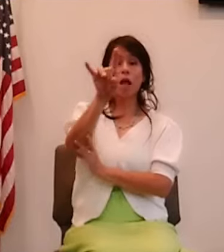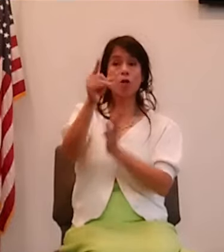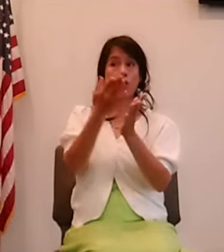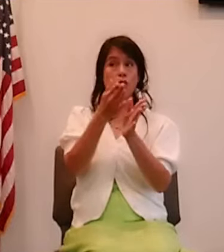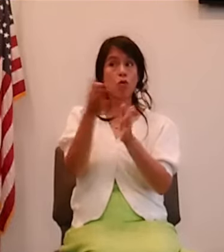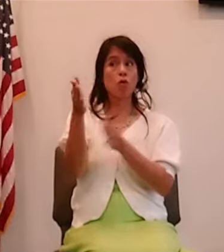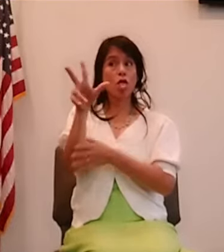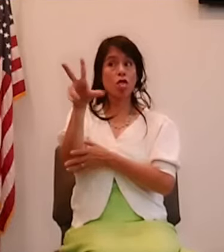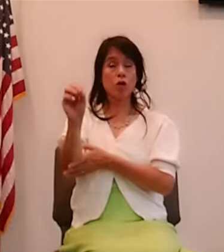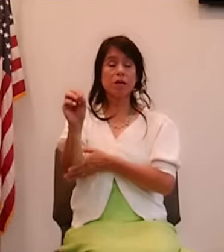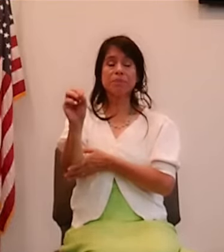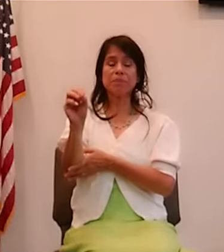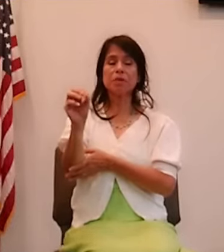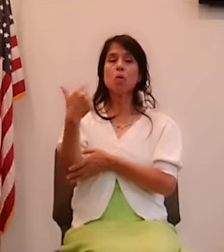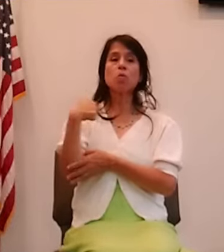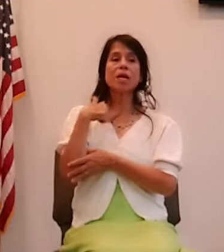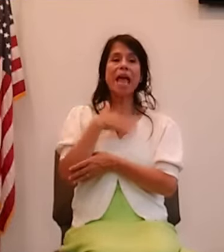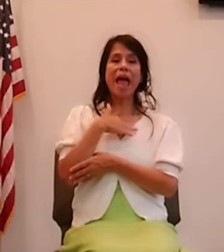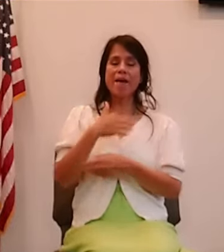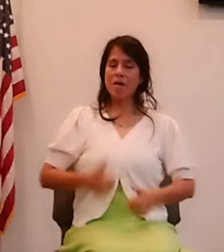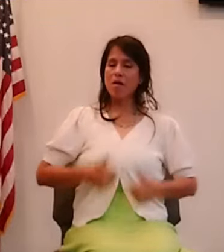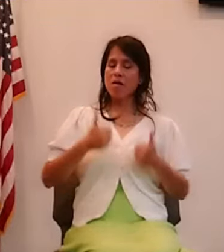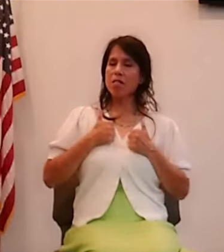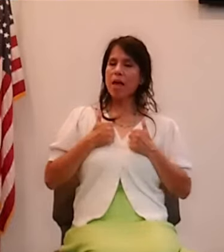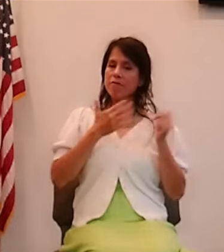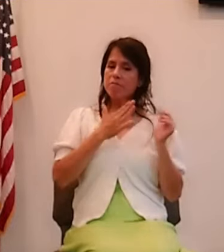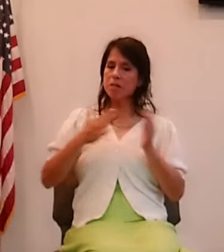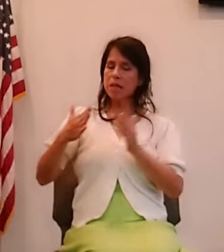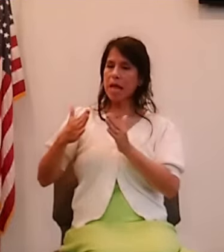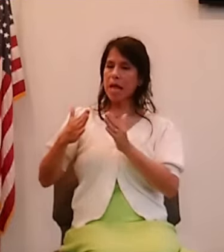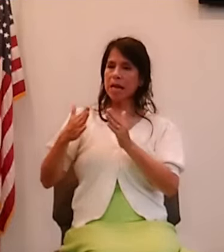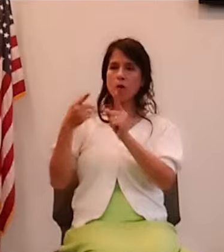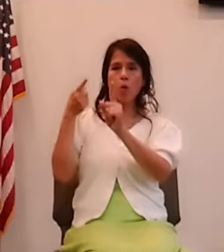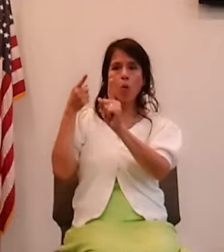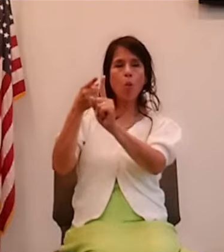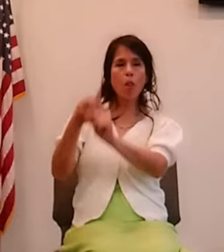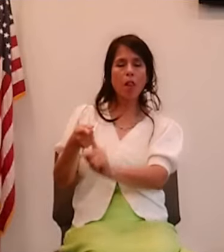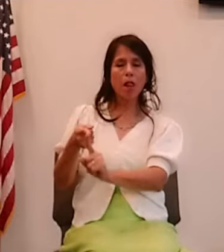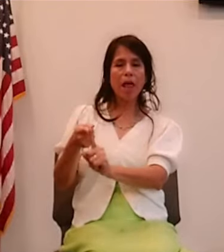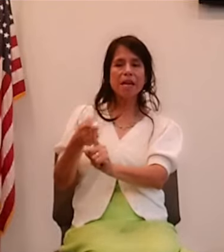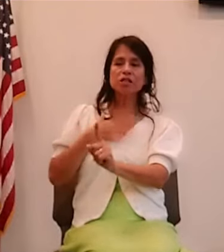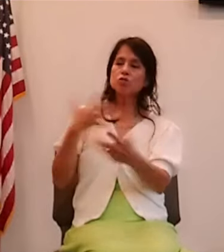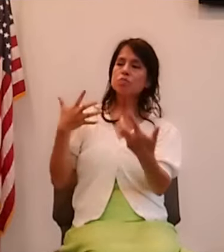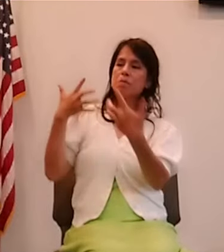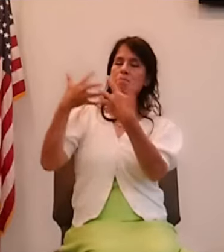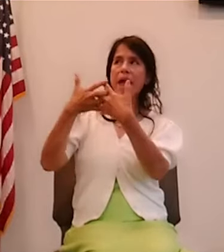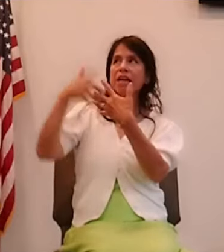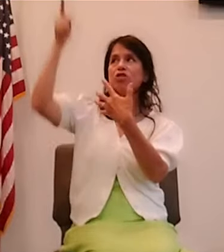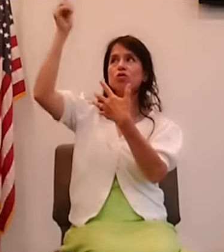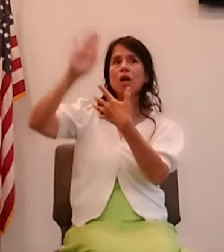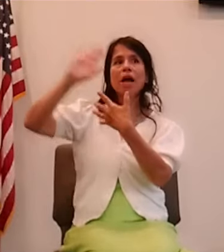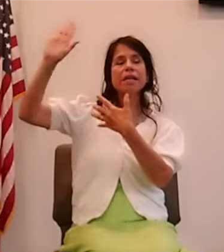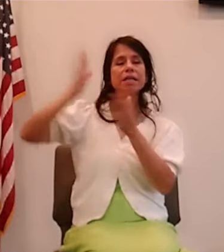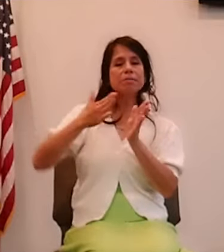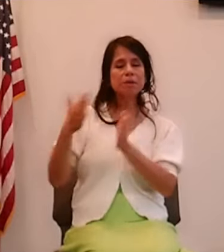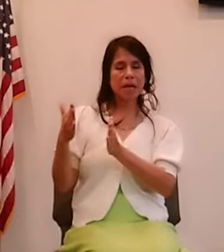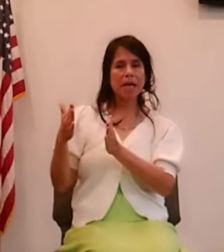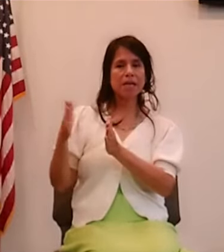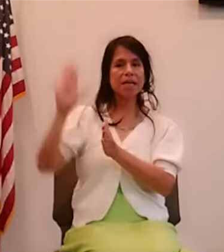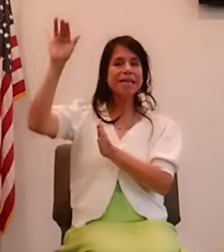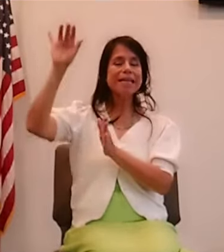have a destiny in our lives. That destiny is to be conformed to the image of the Lord Jesus